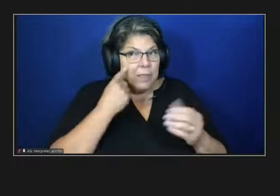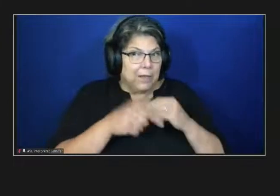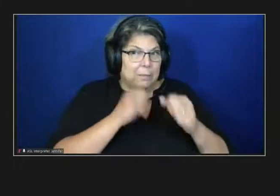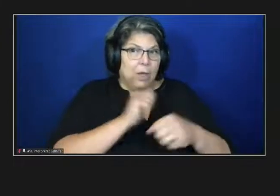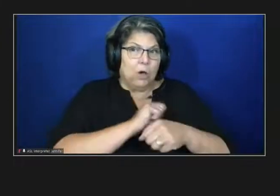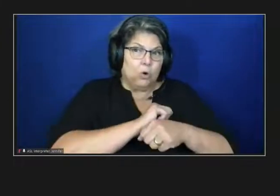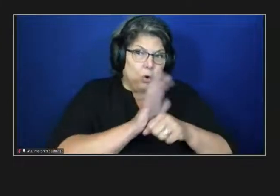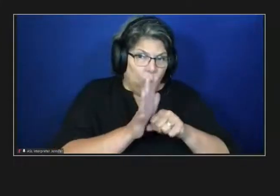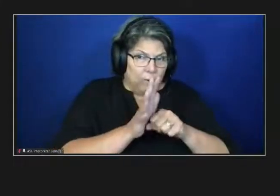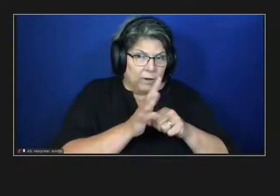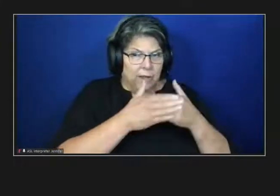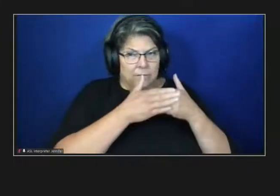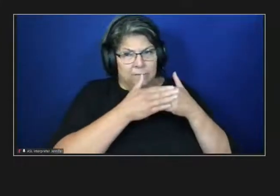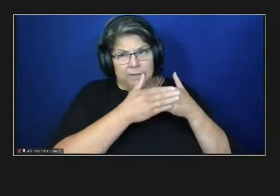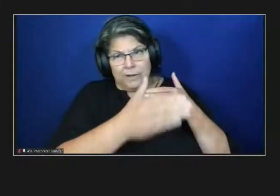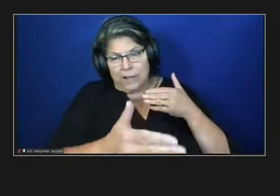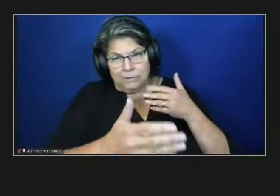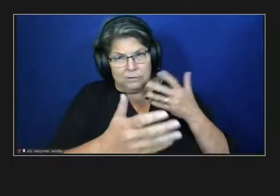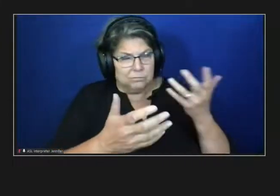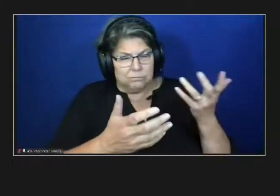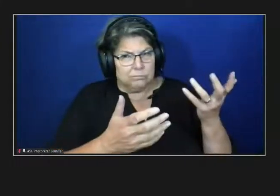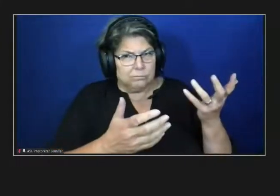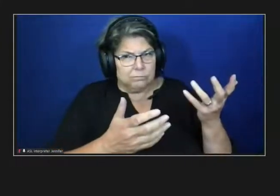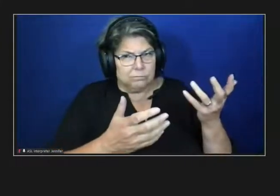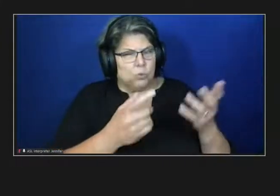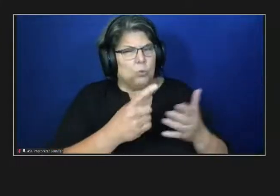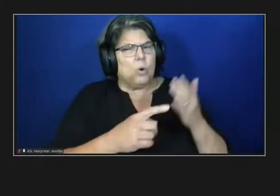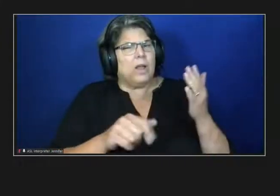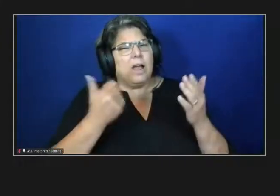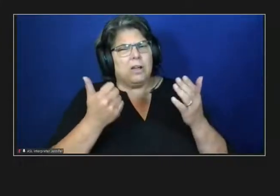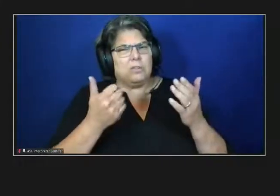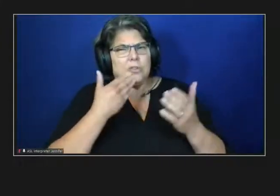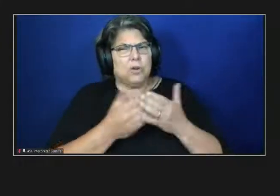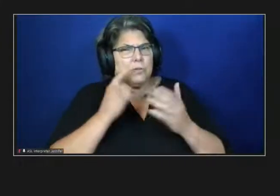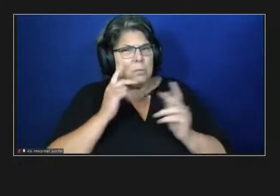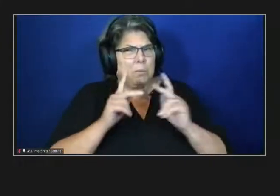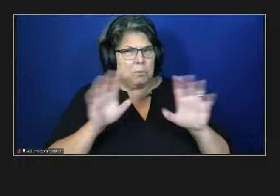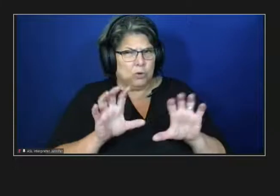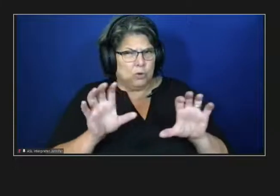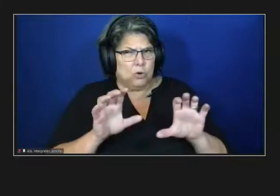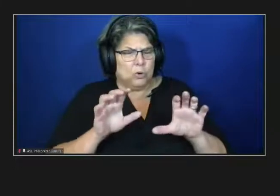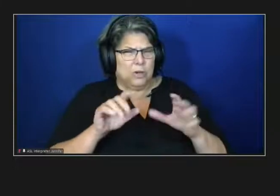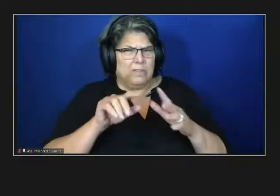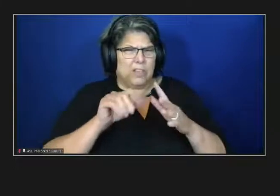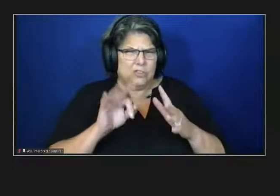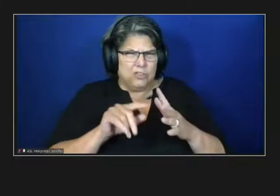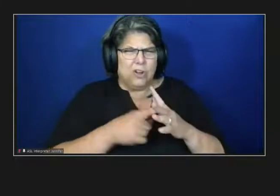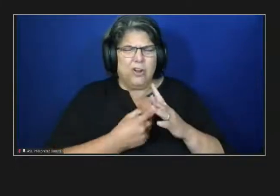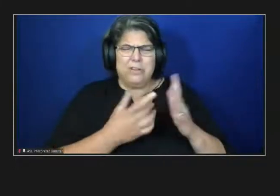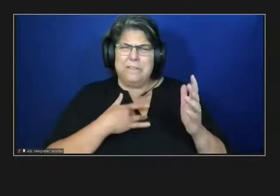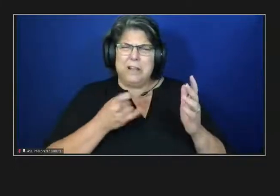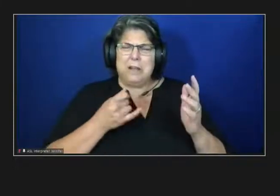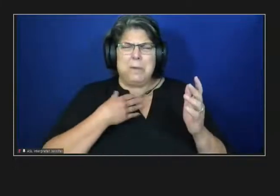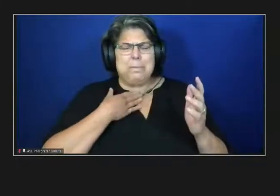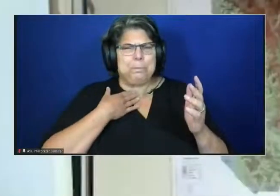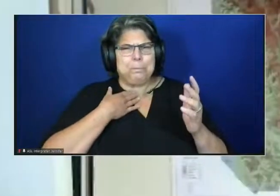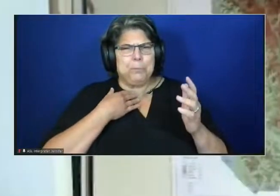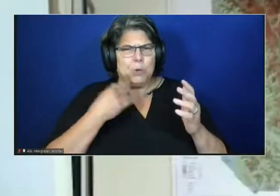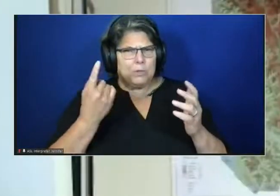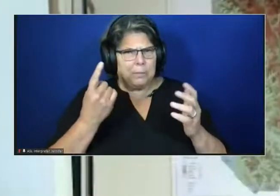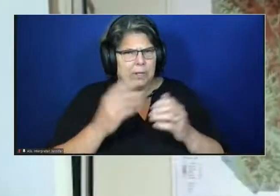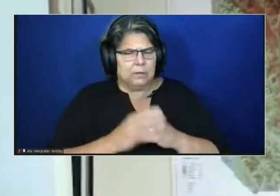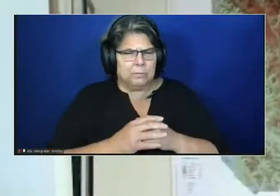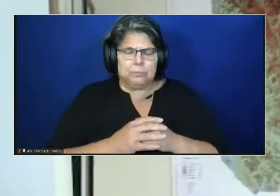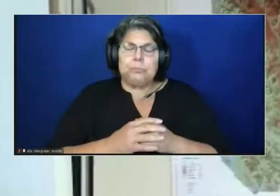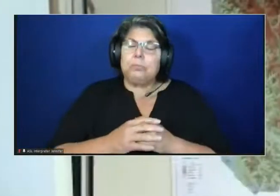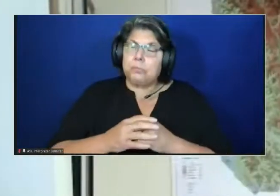in the mix, what are sort of good things for people to do starting in that circumstance, just quickly? Well, I think what